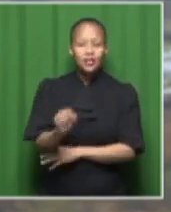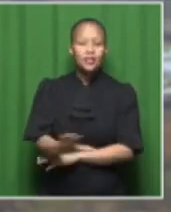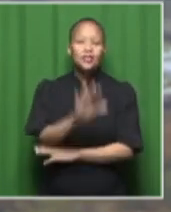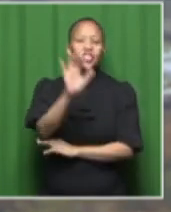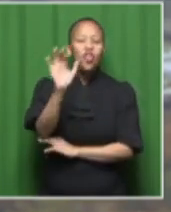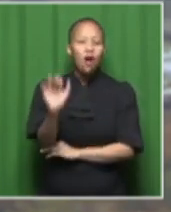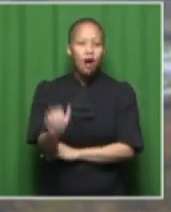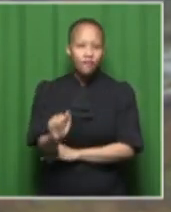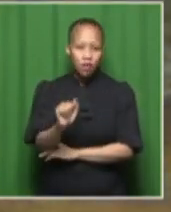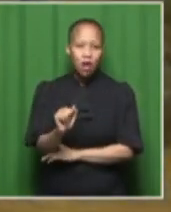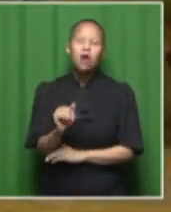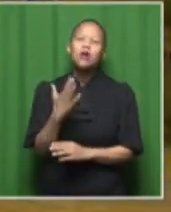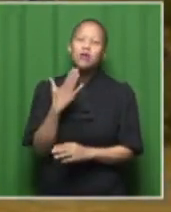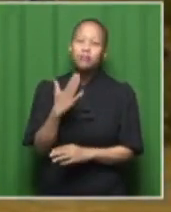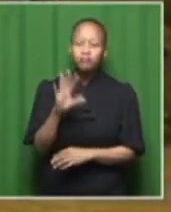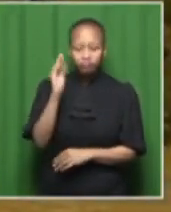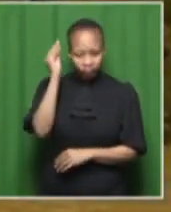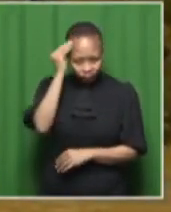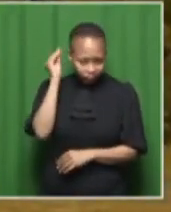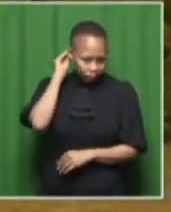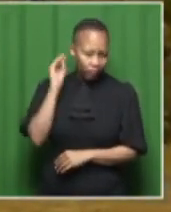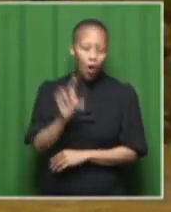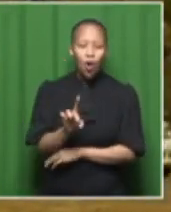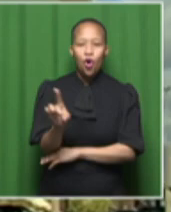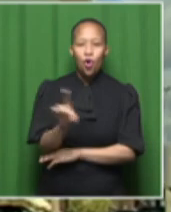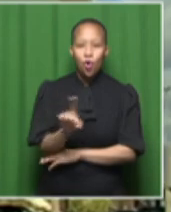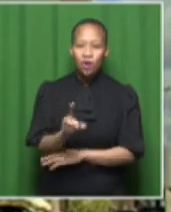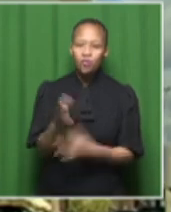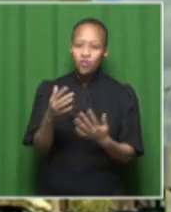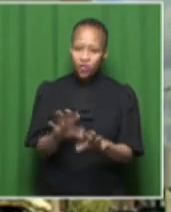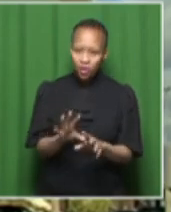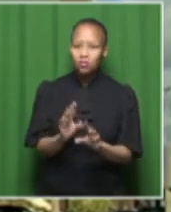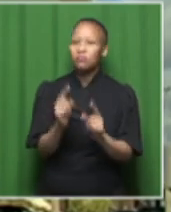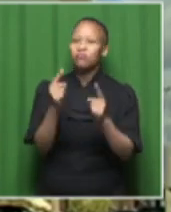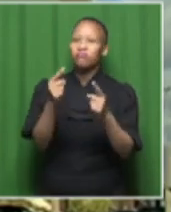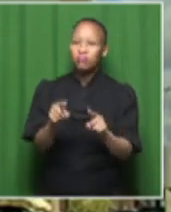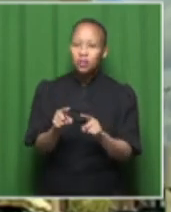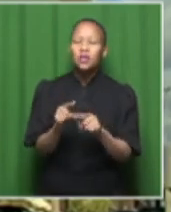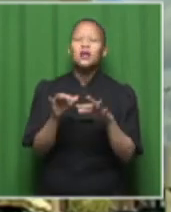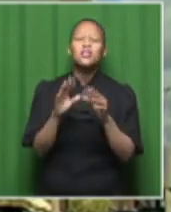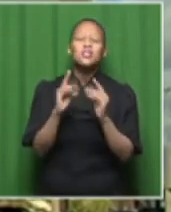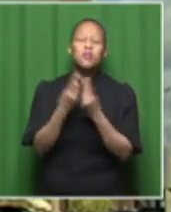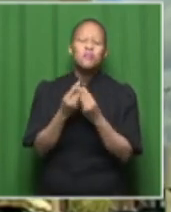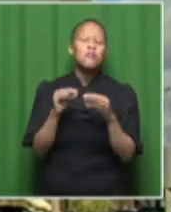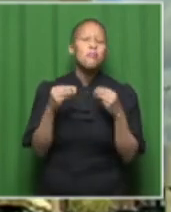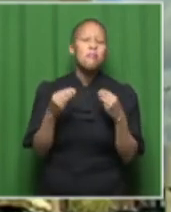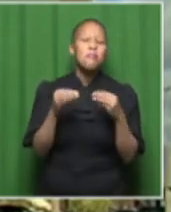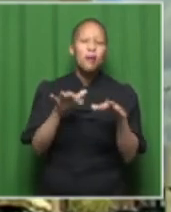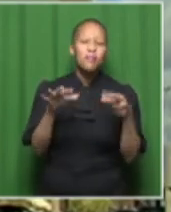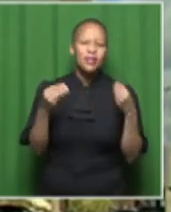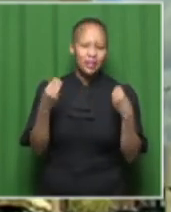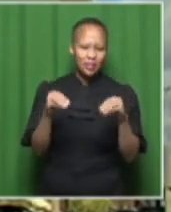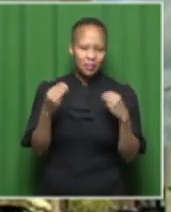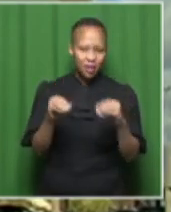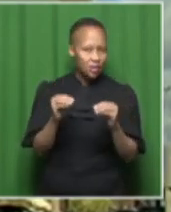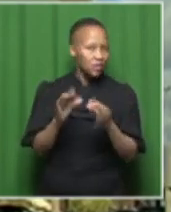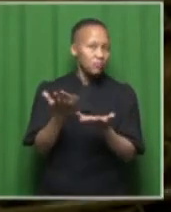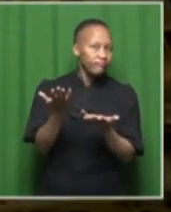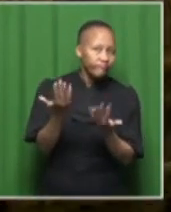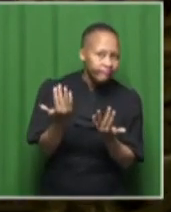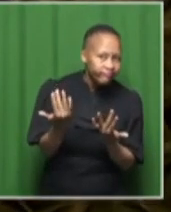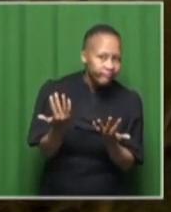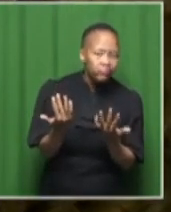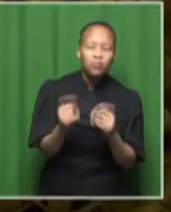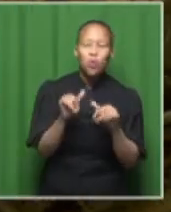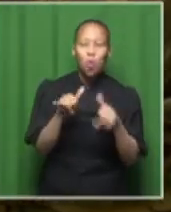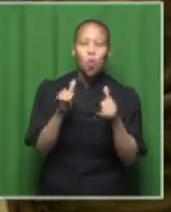Africa. Please do note that we did reach out to the Department of Public Enterprises, and we still awaiting a response from